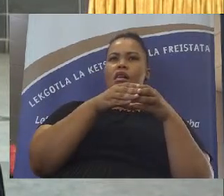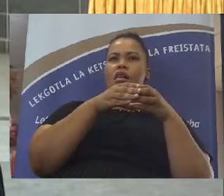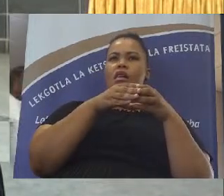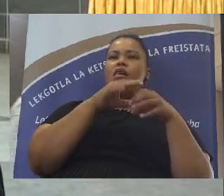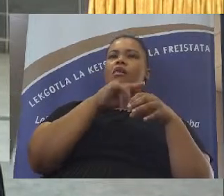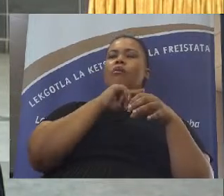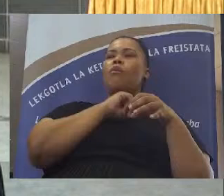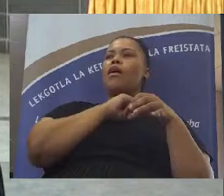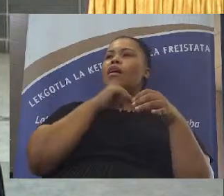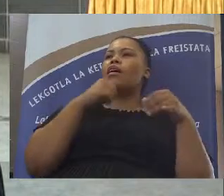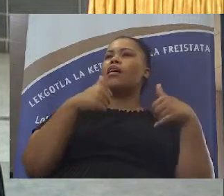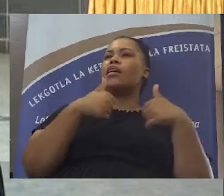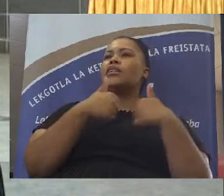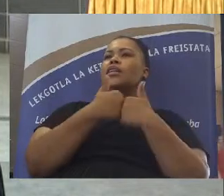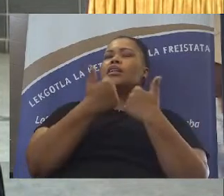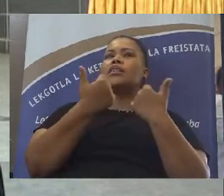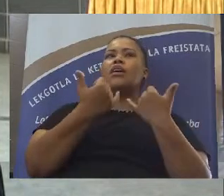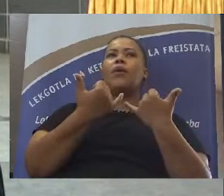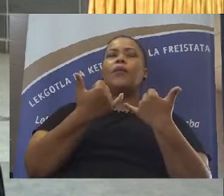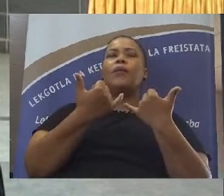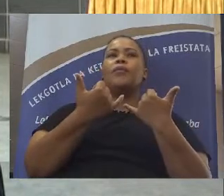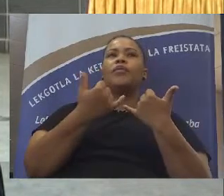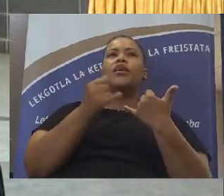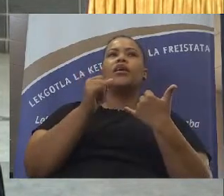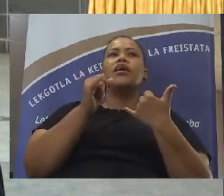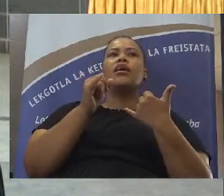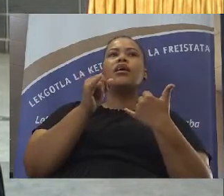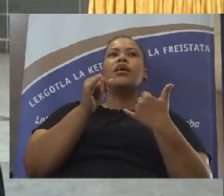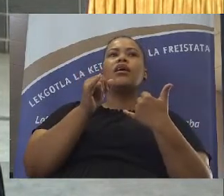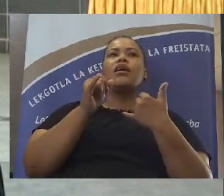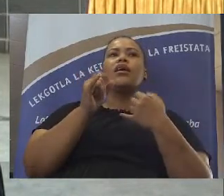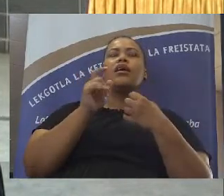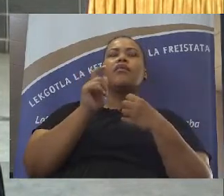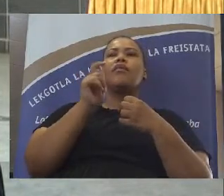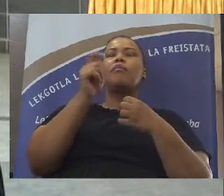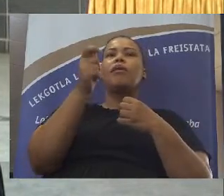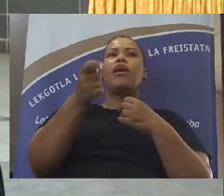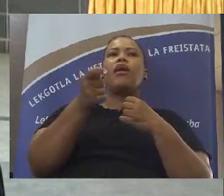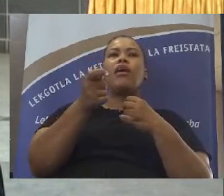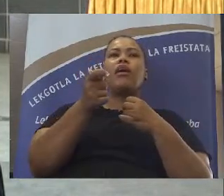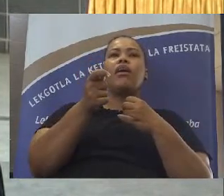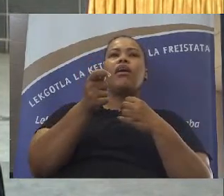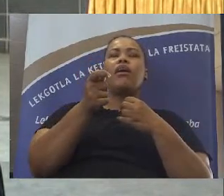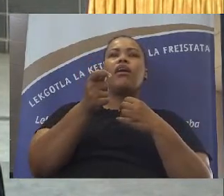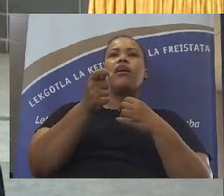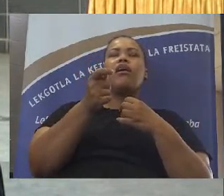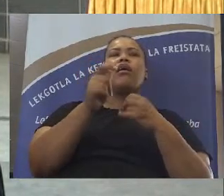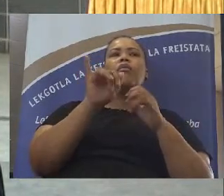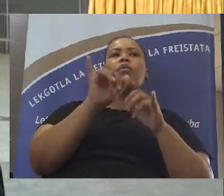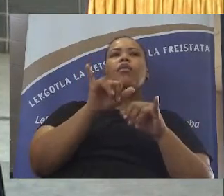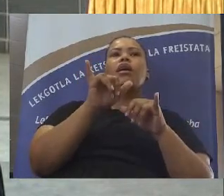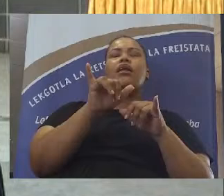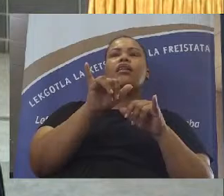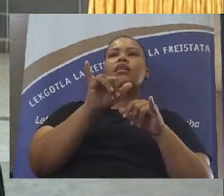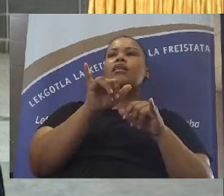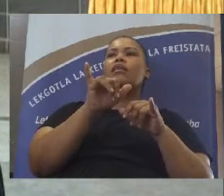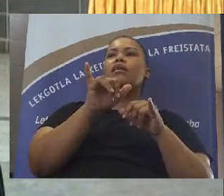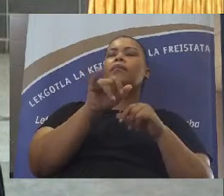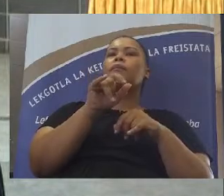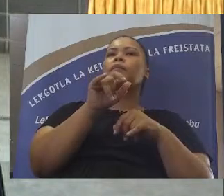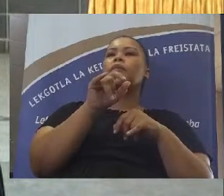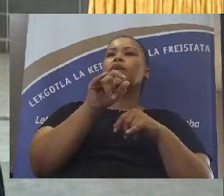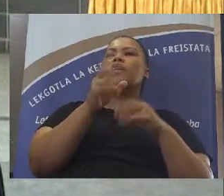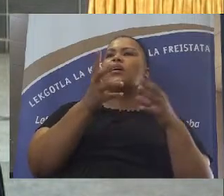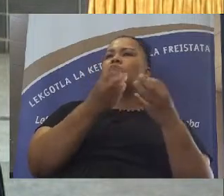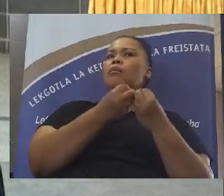that's a challenge van, even if you have to get paid, you have to wait for a certain period of time. During that time as je